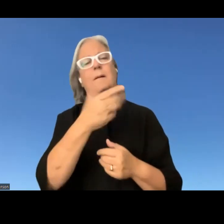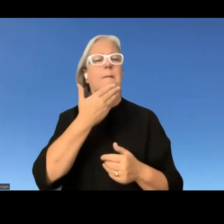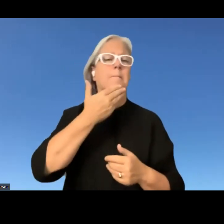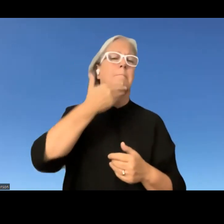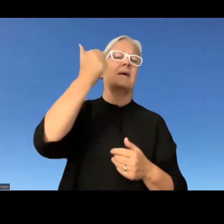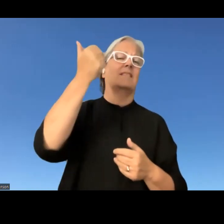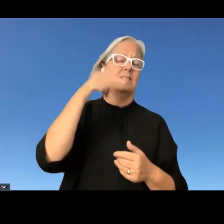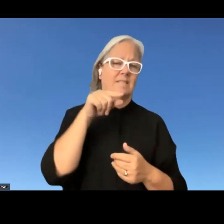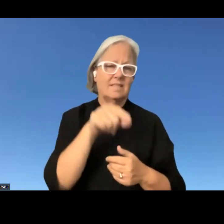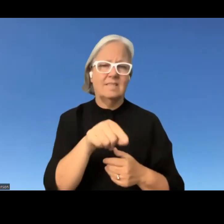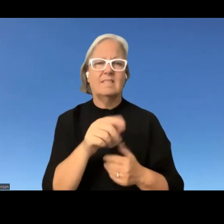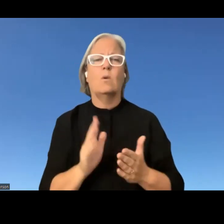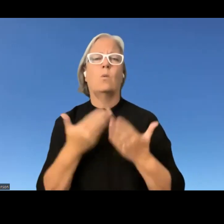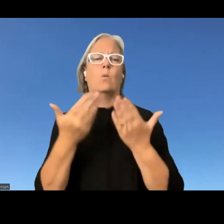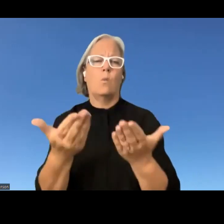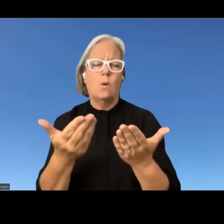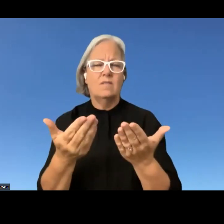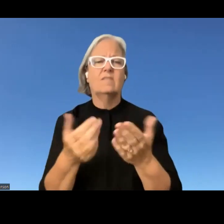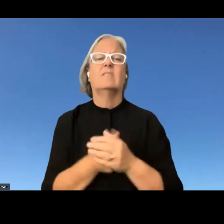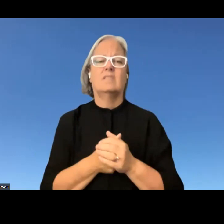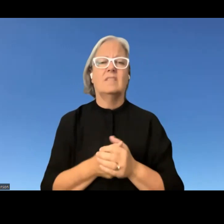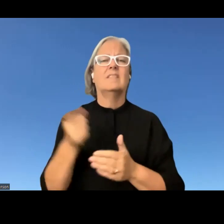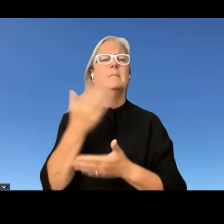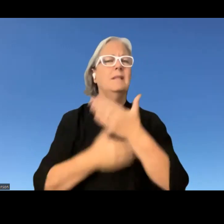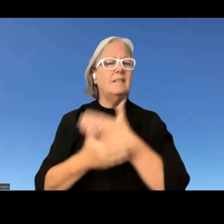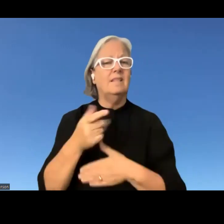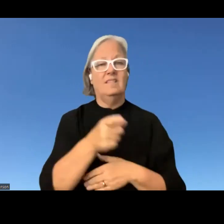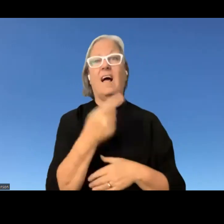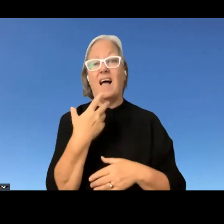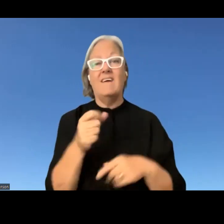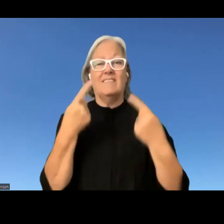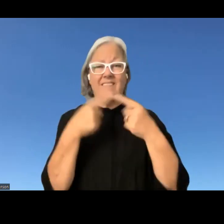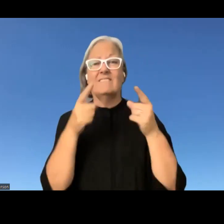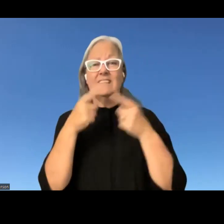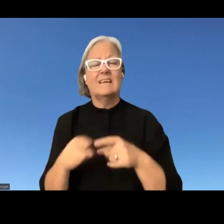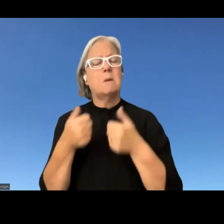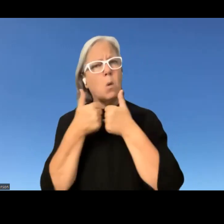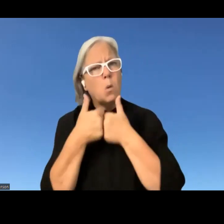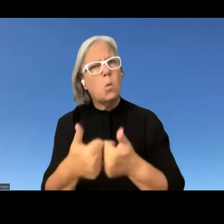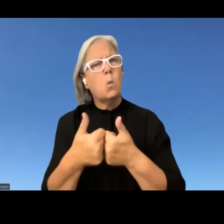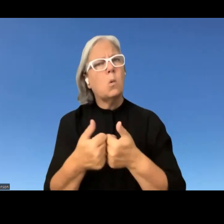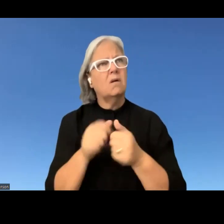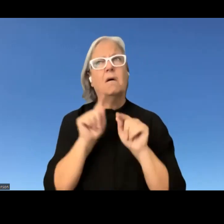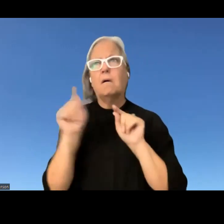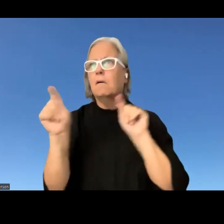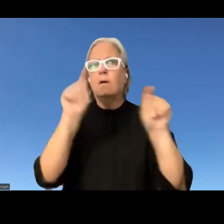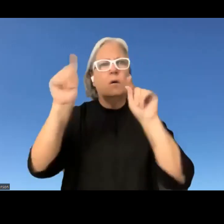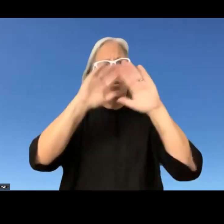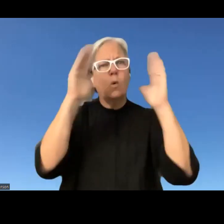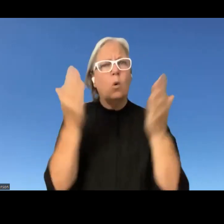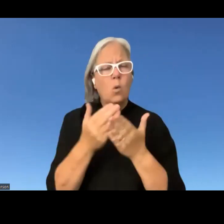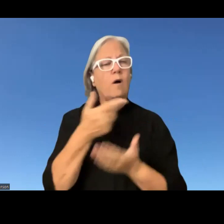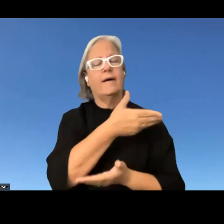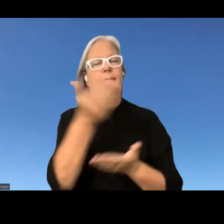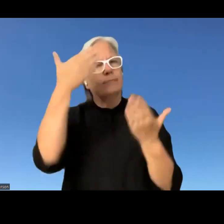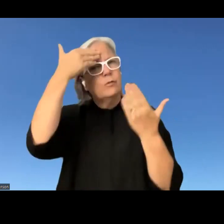customers. And to their astonishment, they came up with all kinds of examples of really good things that were going on around the world that they just didn't know about.